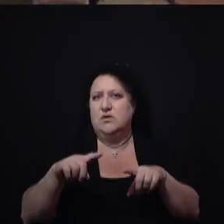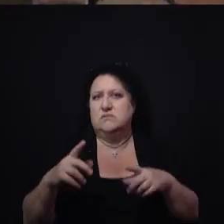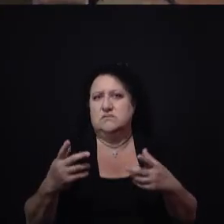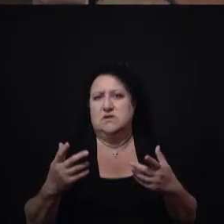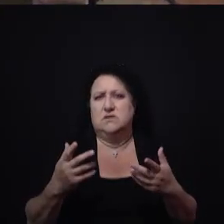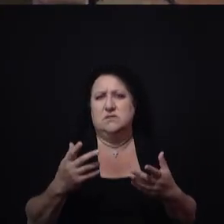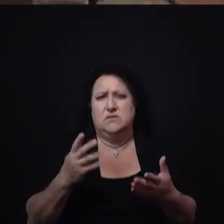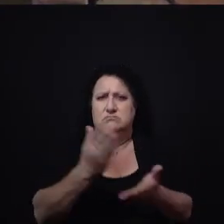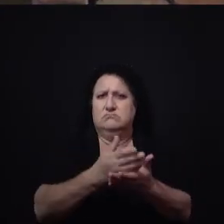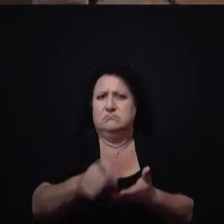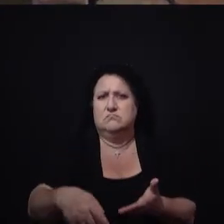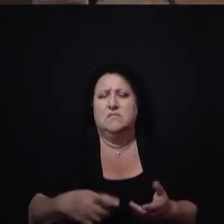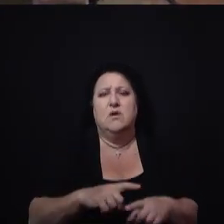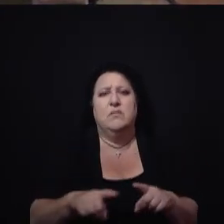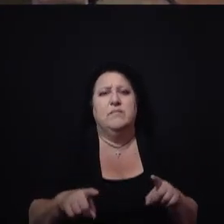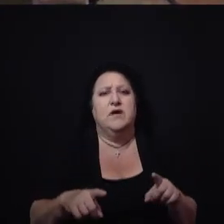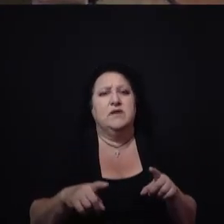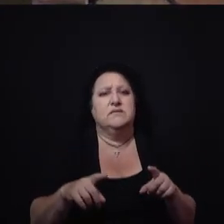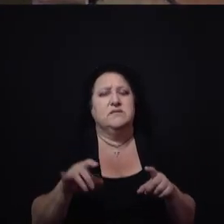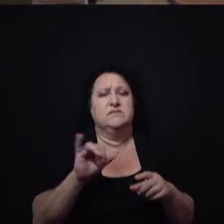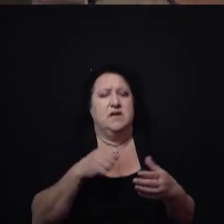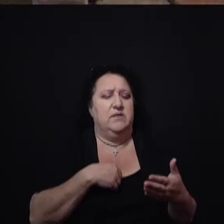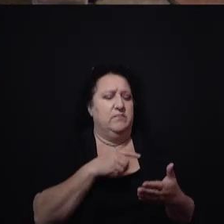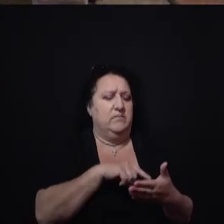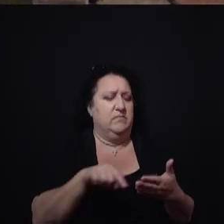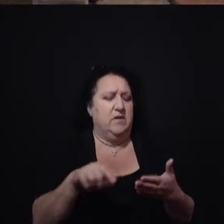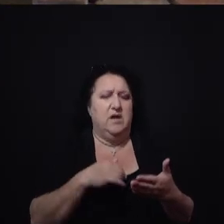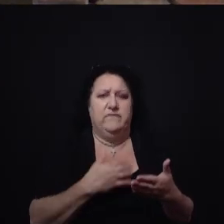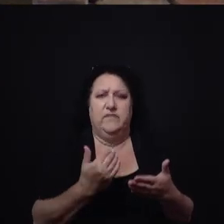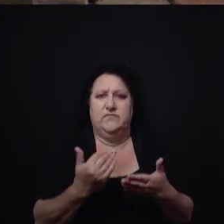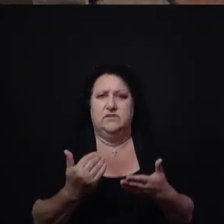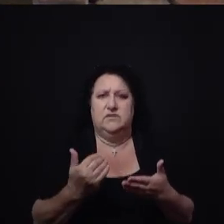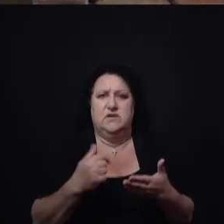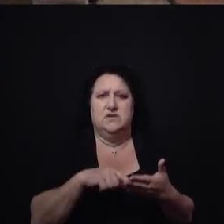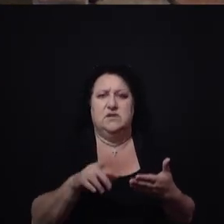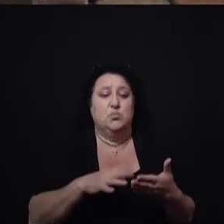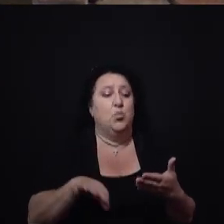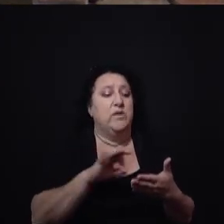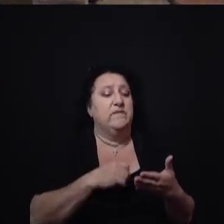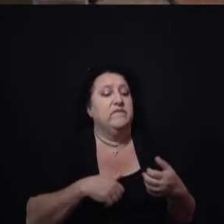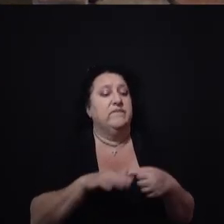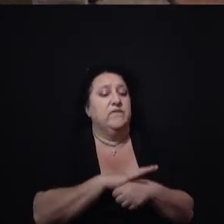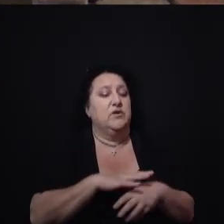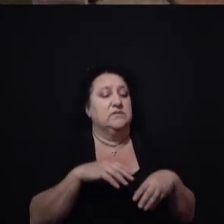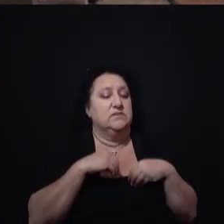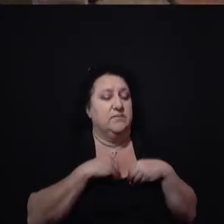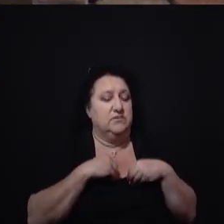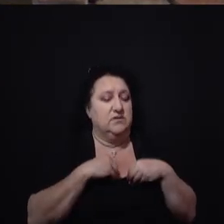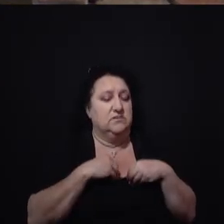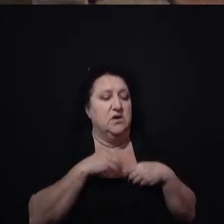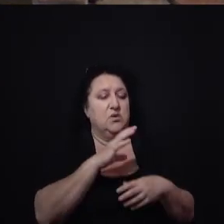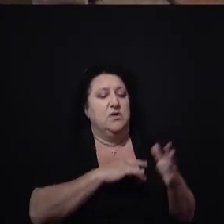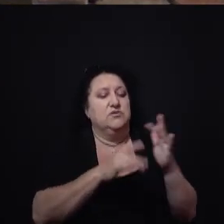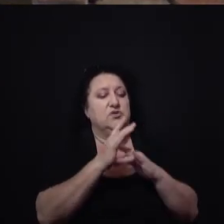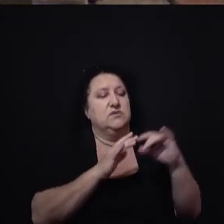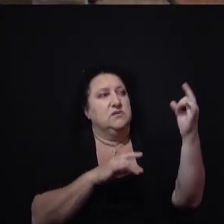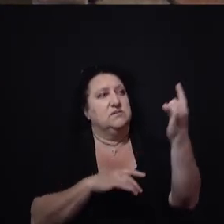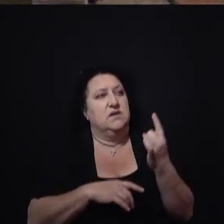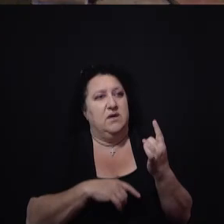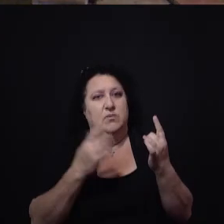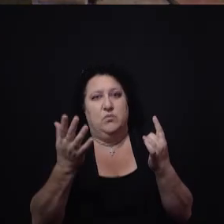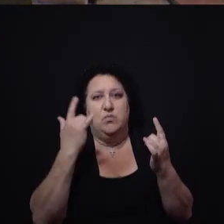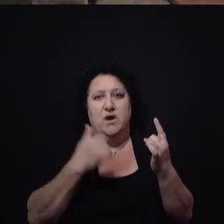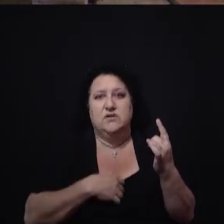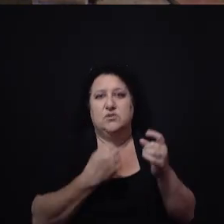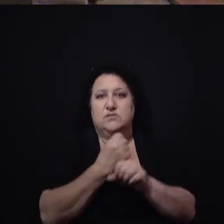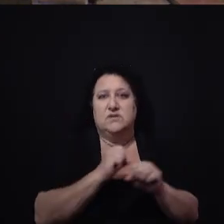But the saying is sure, Paul goes on, verse 15, and worthy of full acceptance, that Christ Jesus came into the world to save sinners, Paul says,